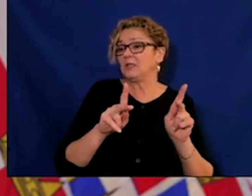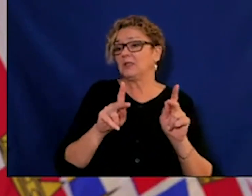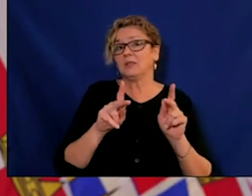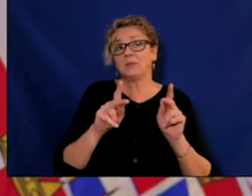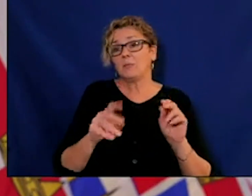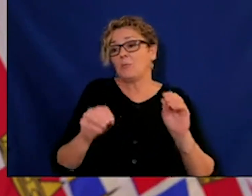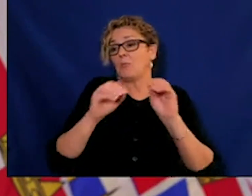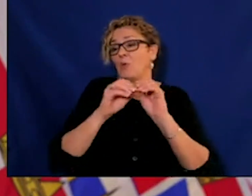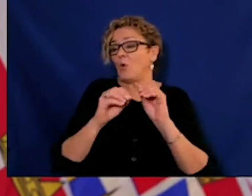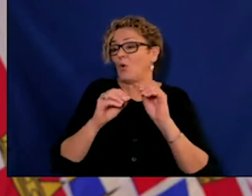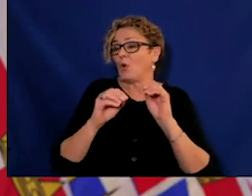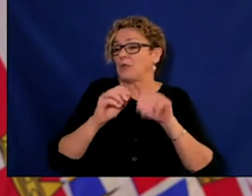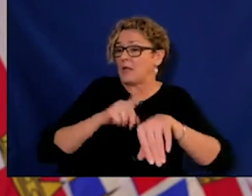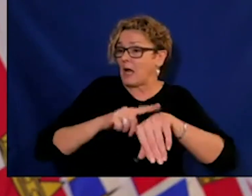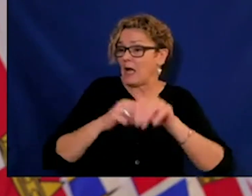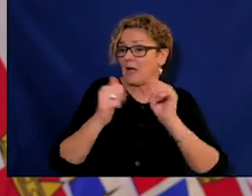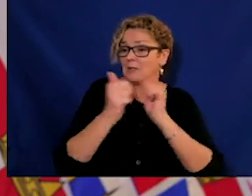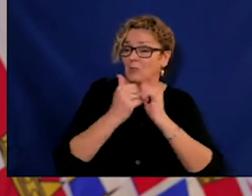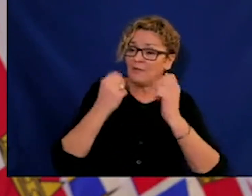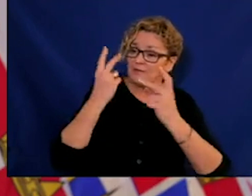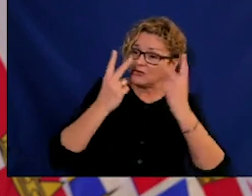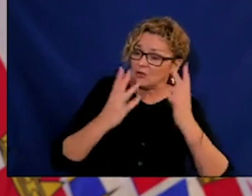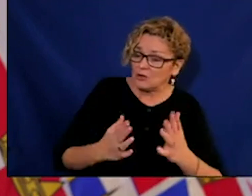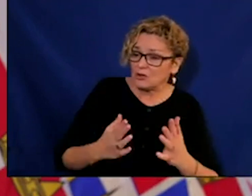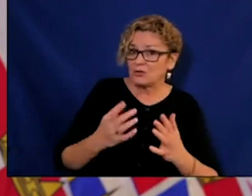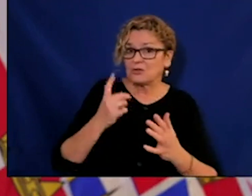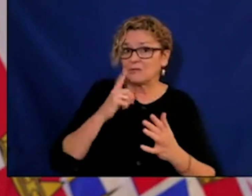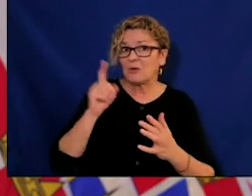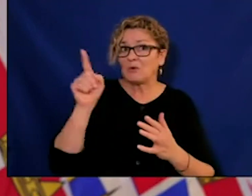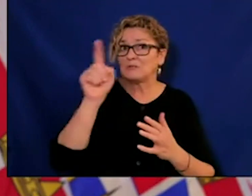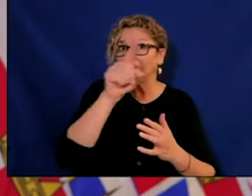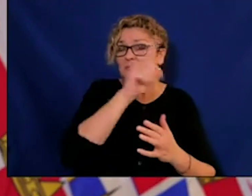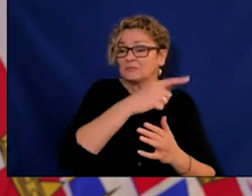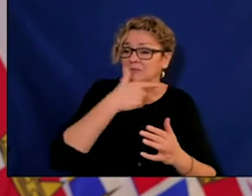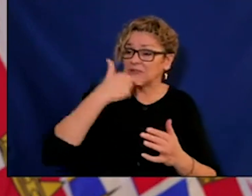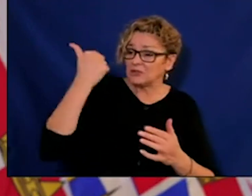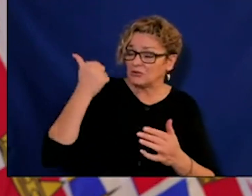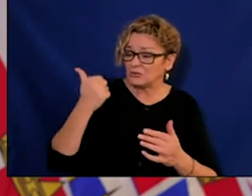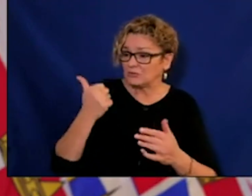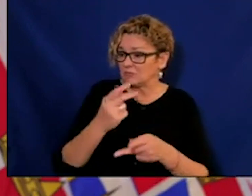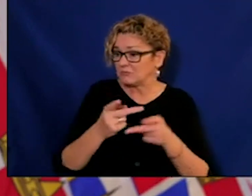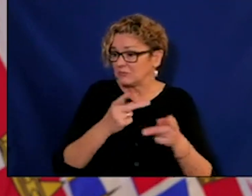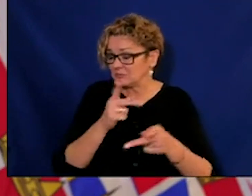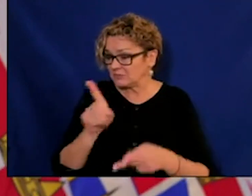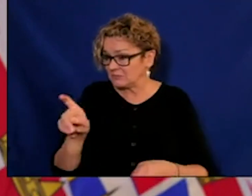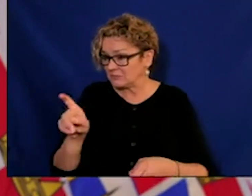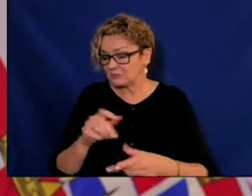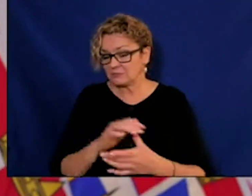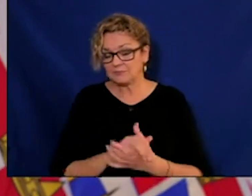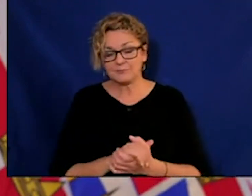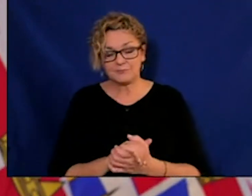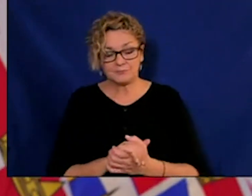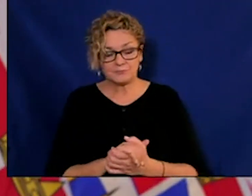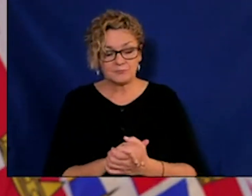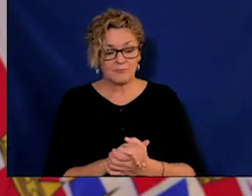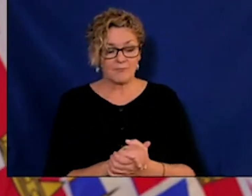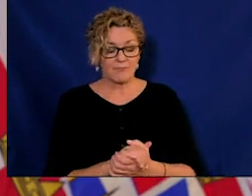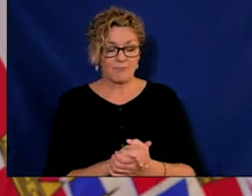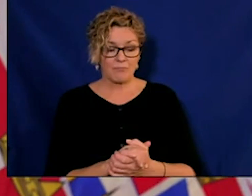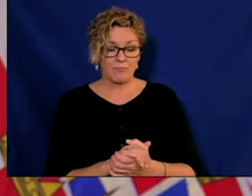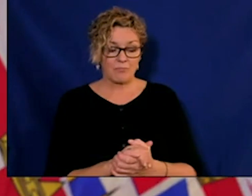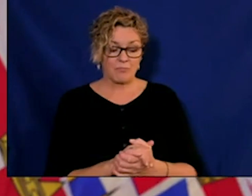facing right now is that this surge in our communities has dramatically increased the risk in long-term